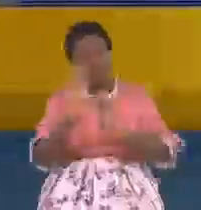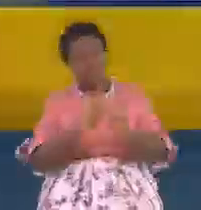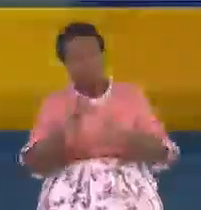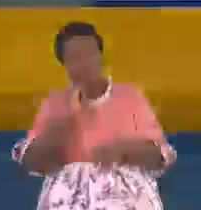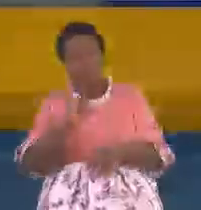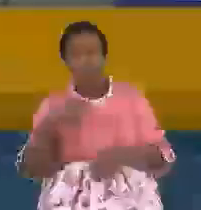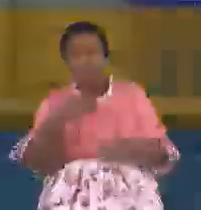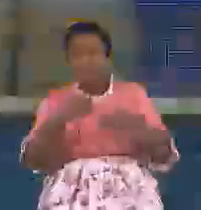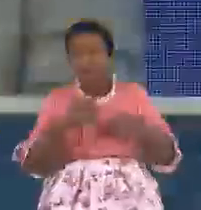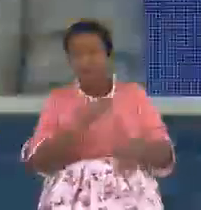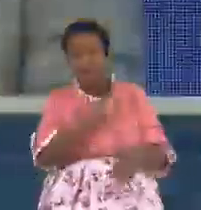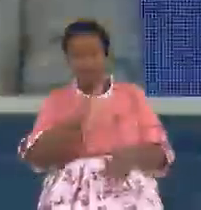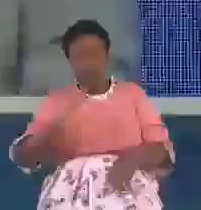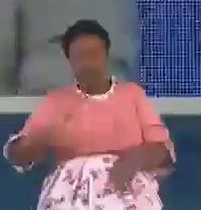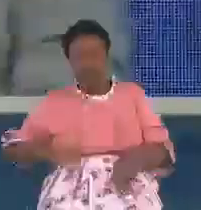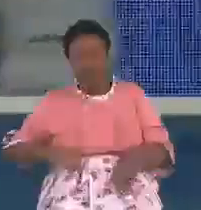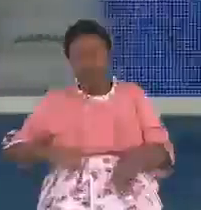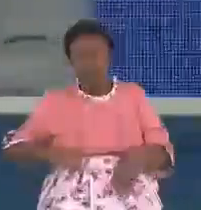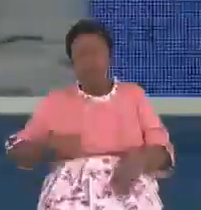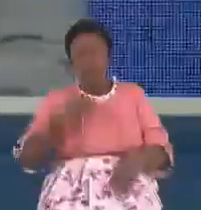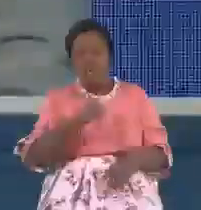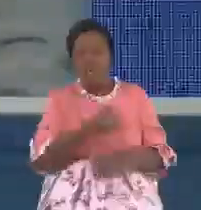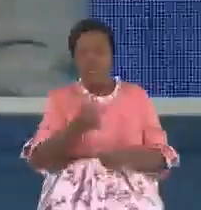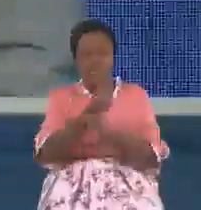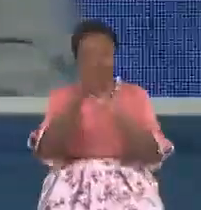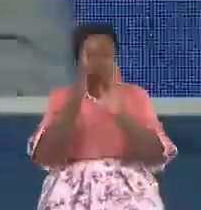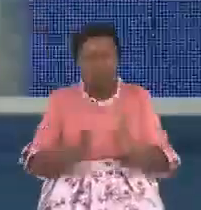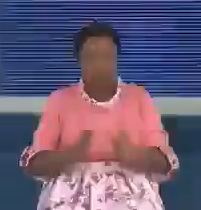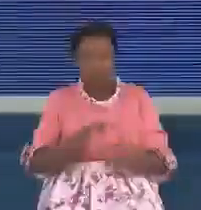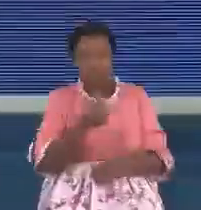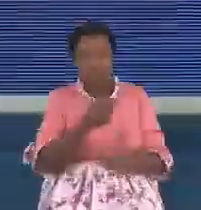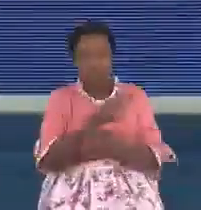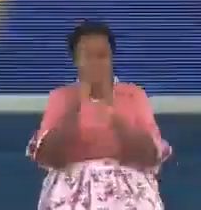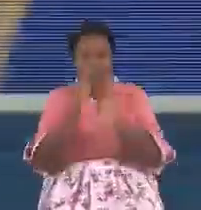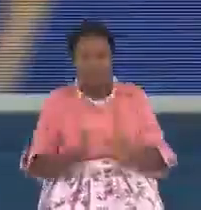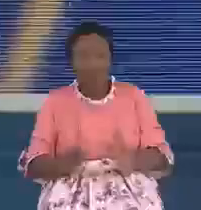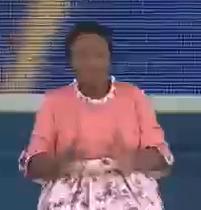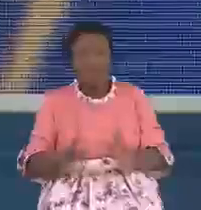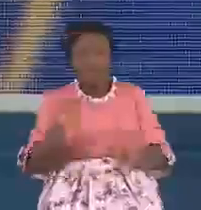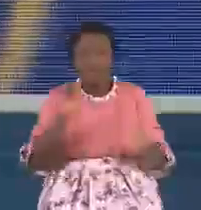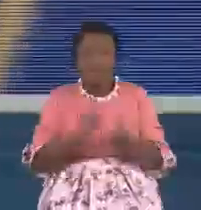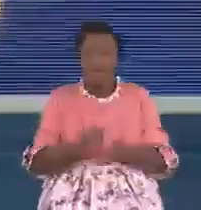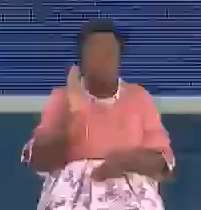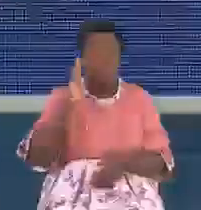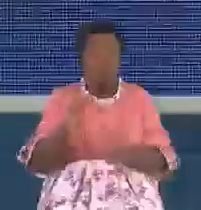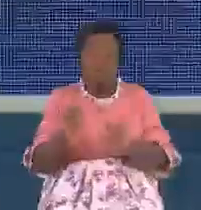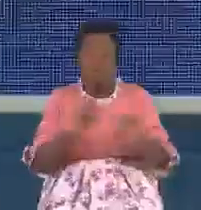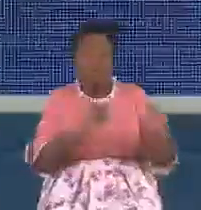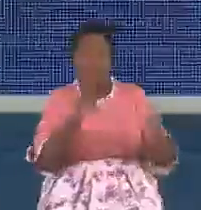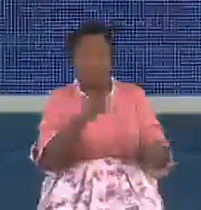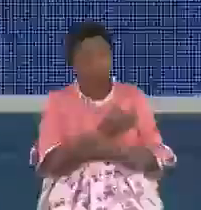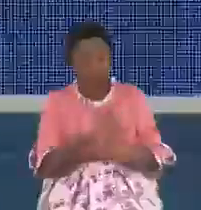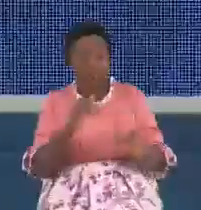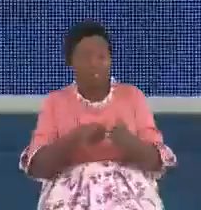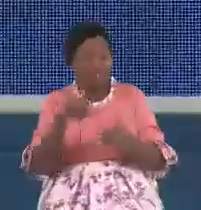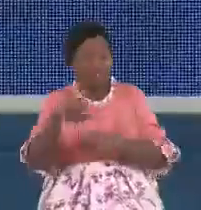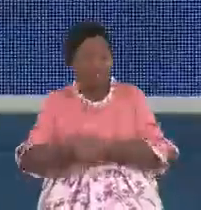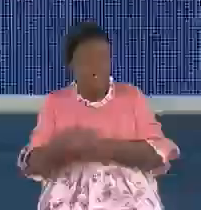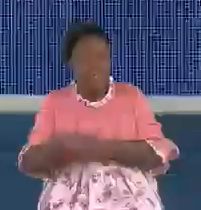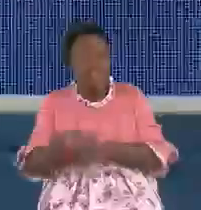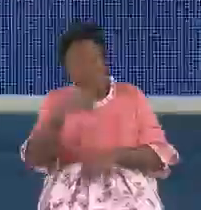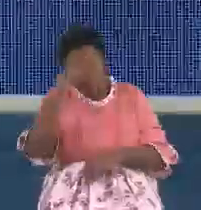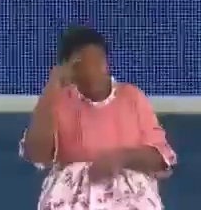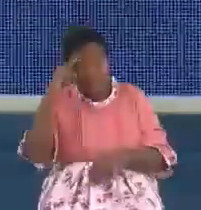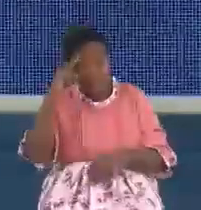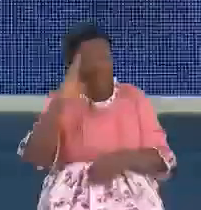christ a savior a redeemer that will set you free tonight because